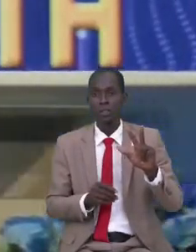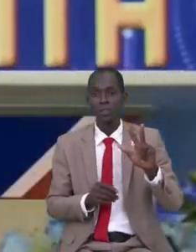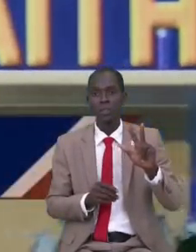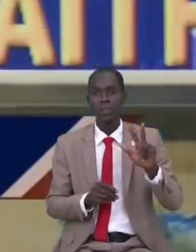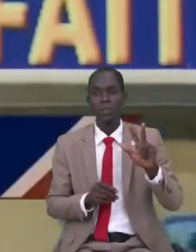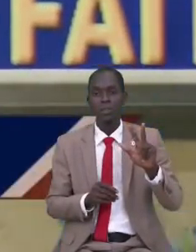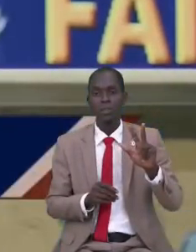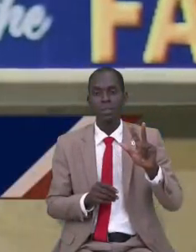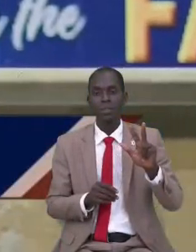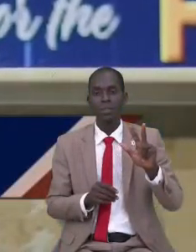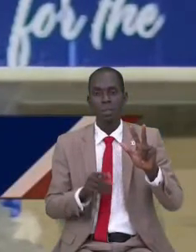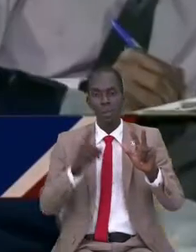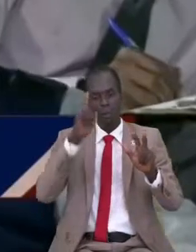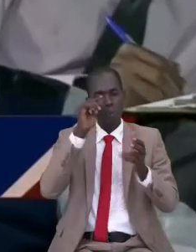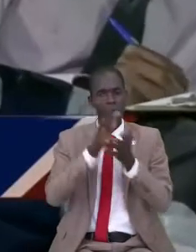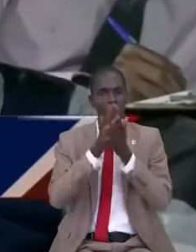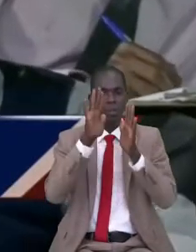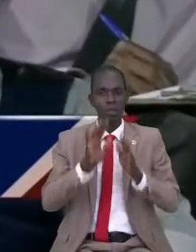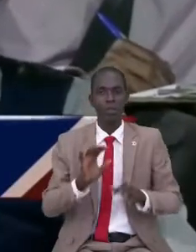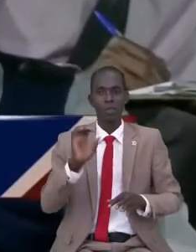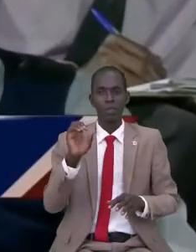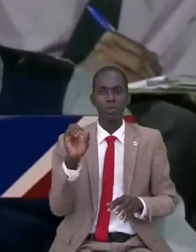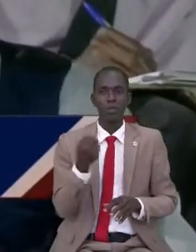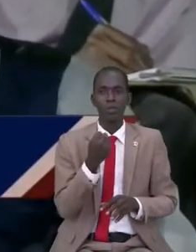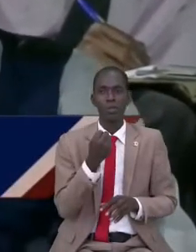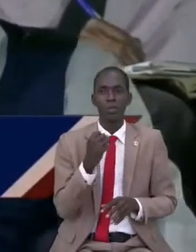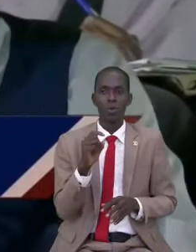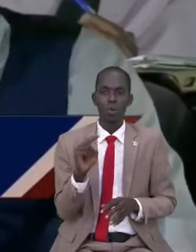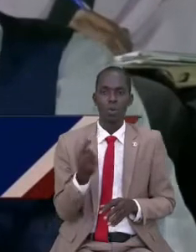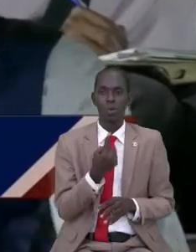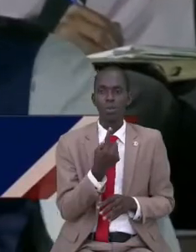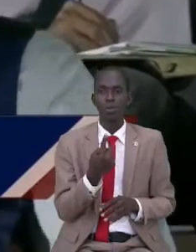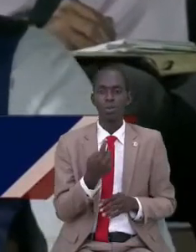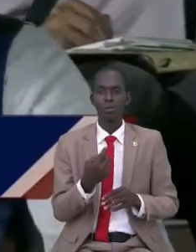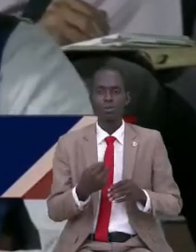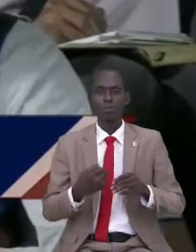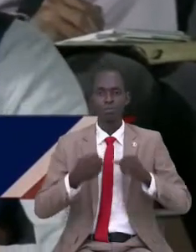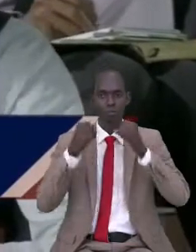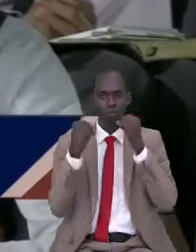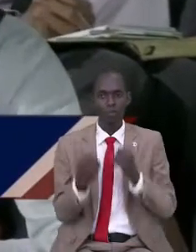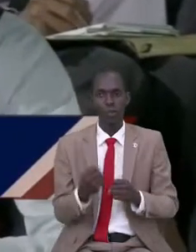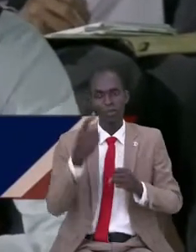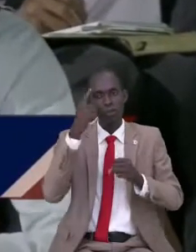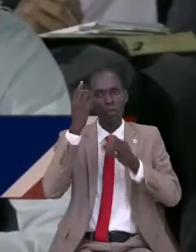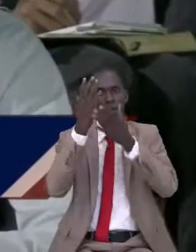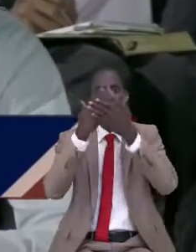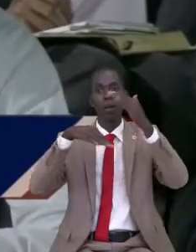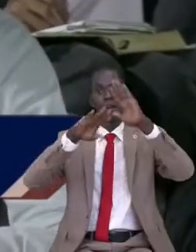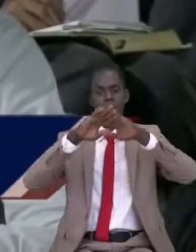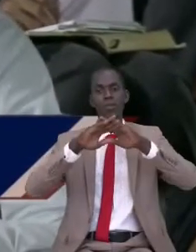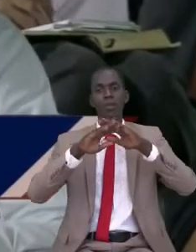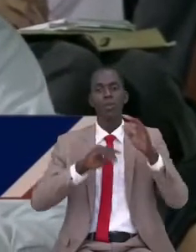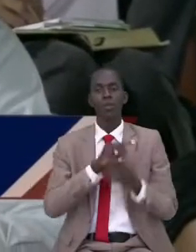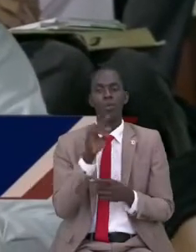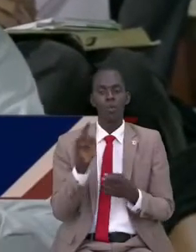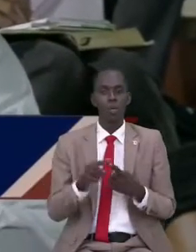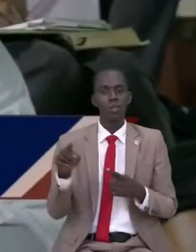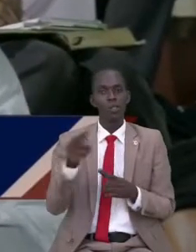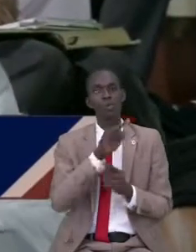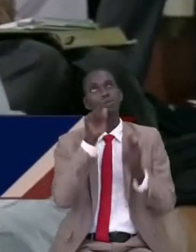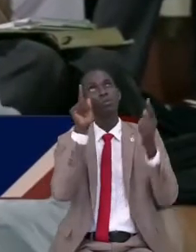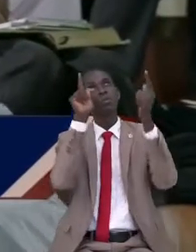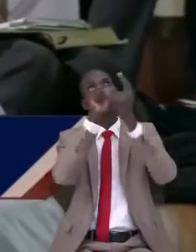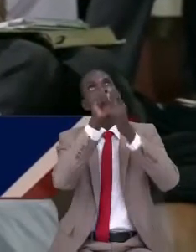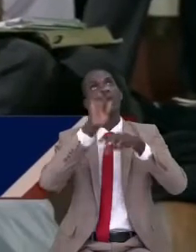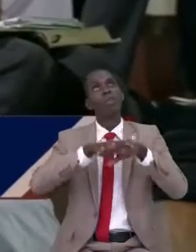believers only backbone for heaven. When you meet him on that final